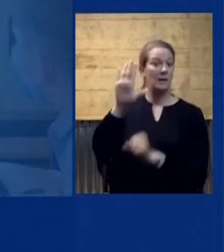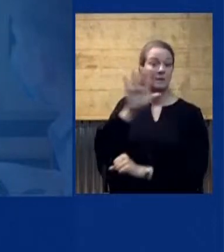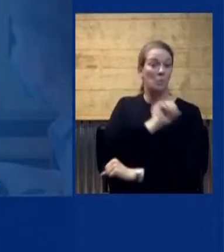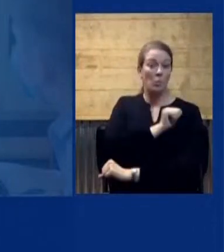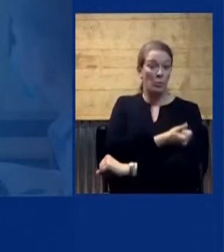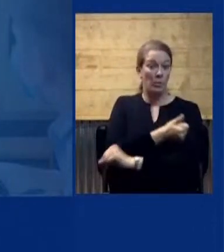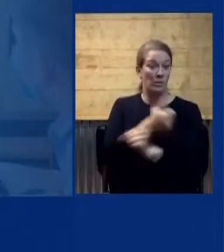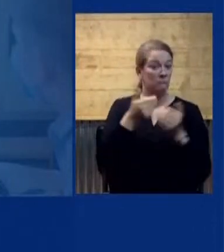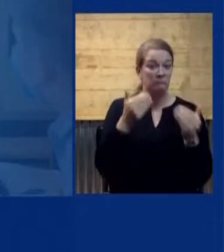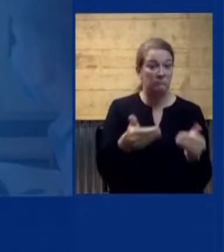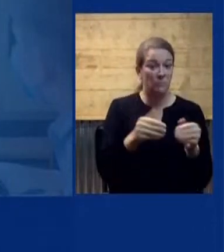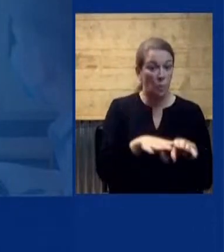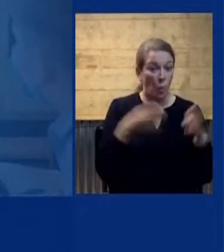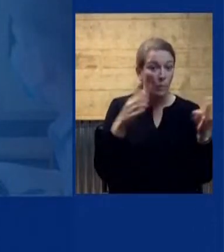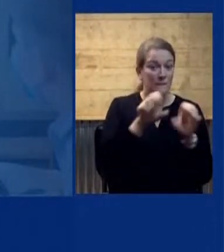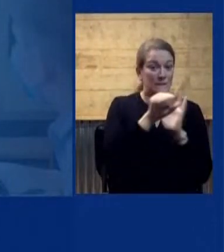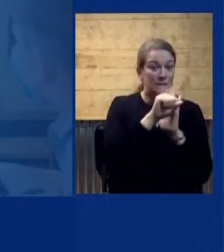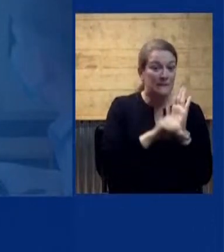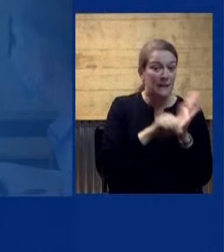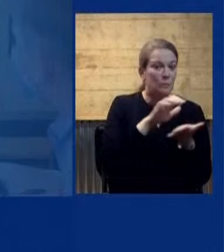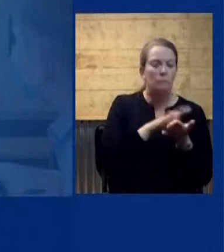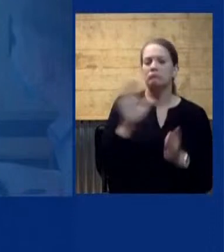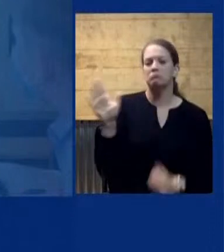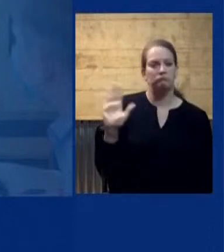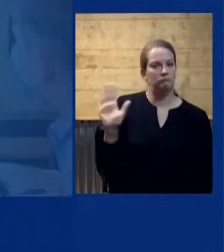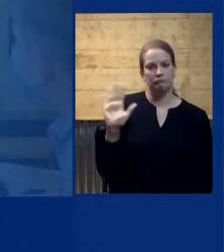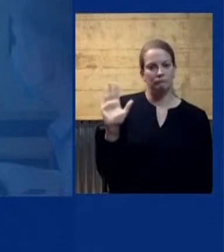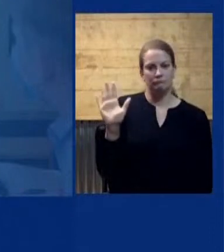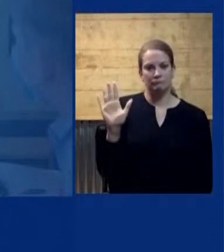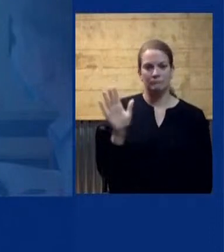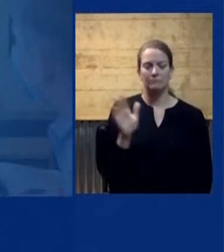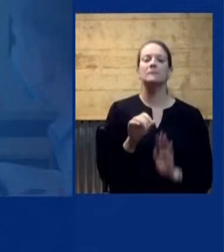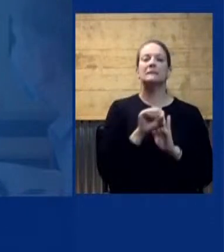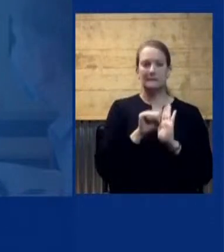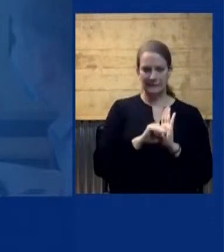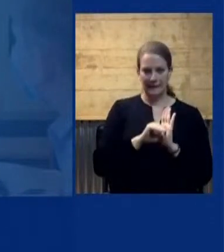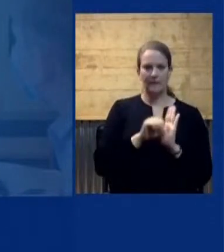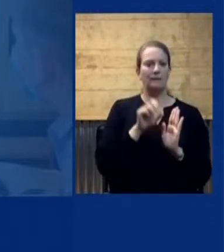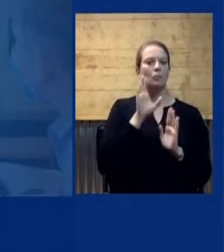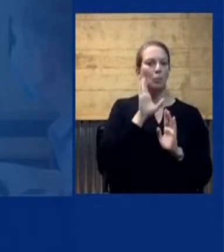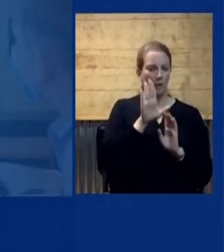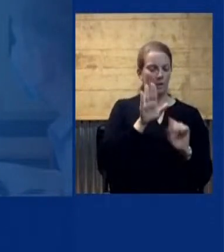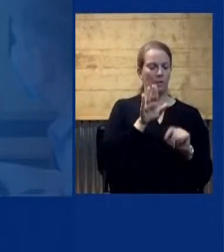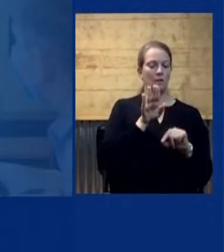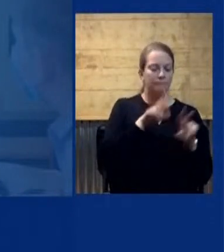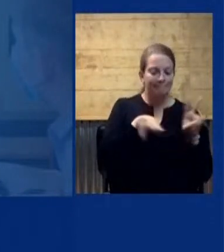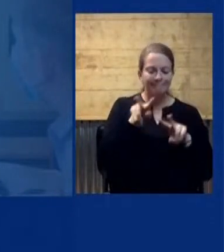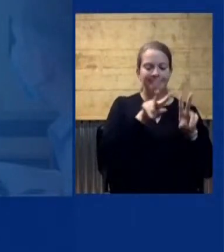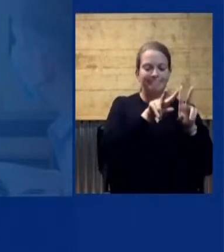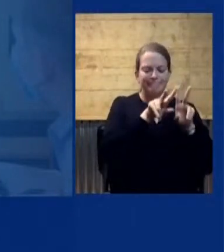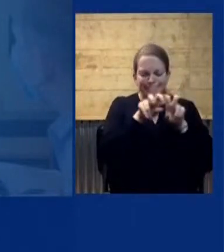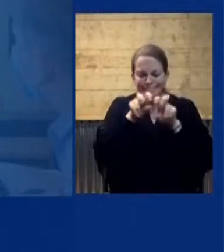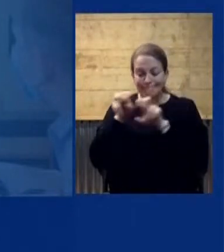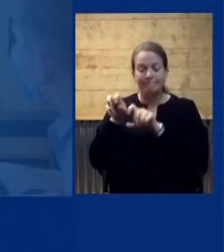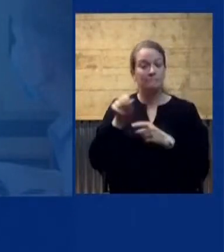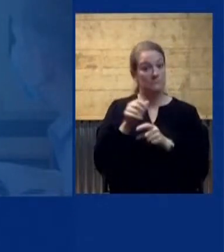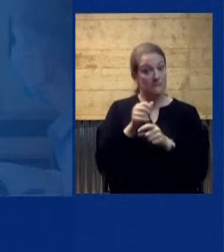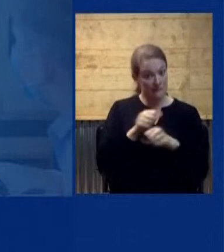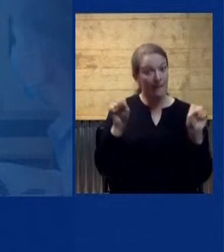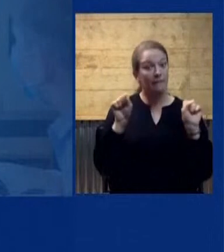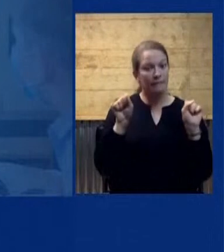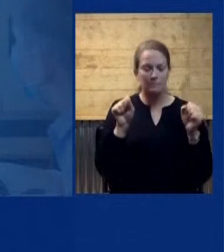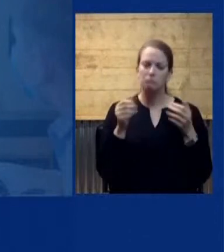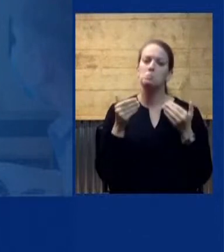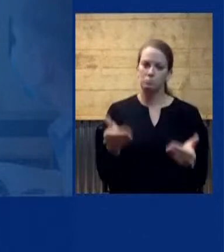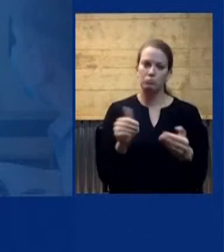schools. We will open the schools if it is safe to open the schools. Everybody wants the